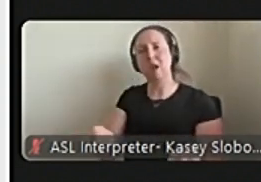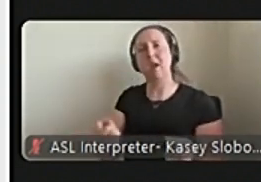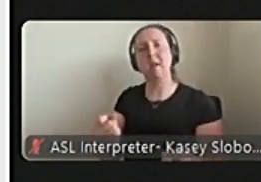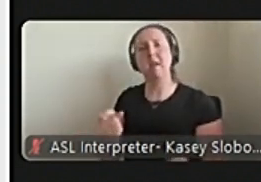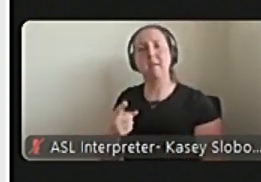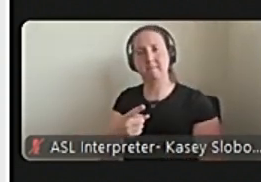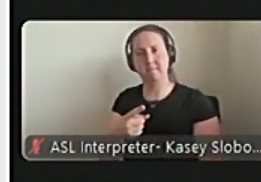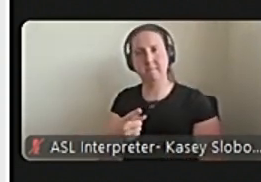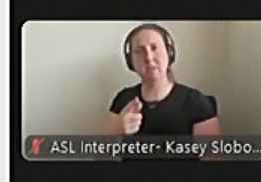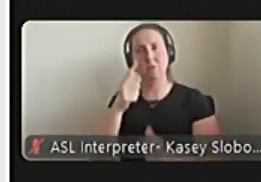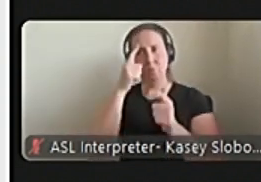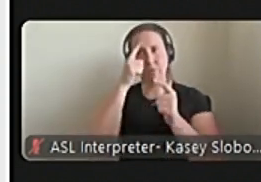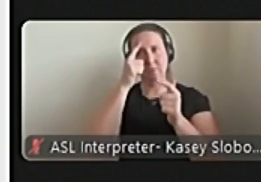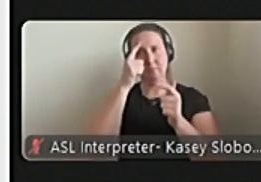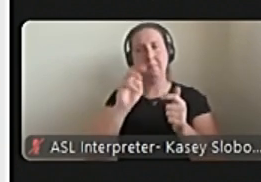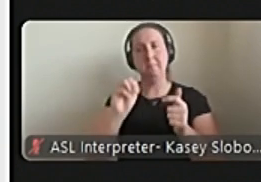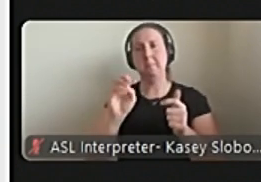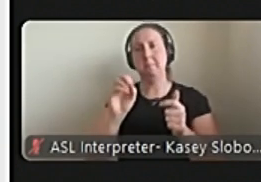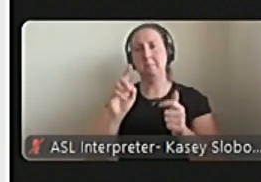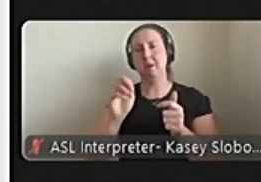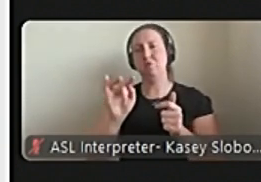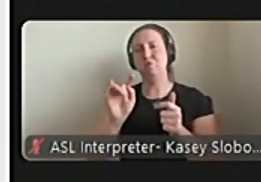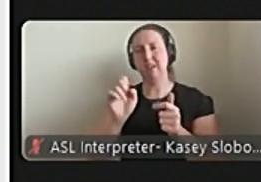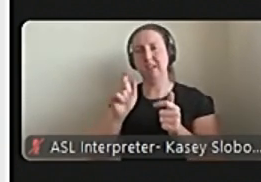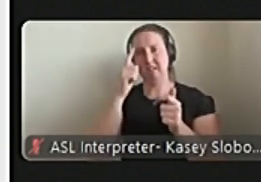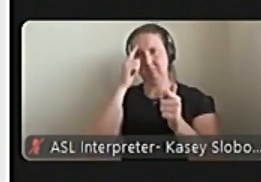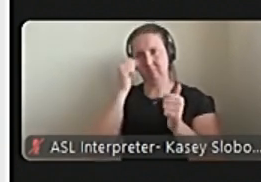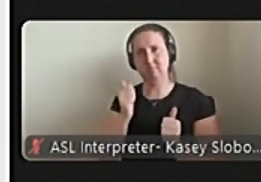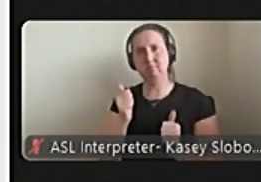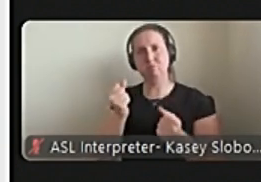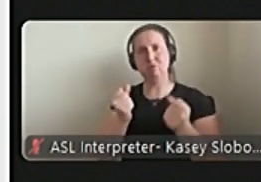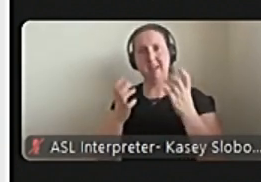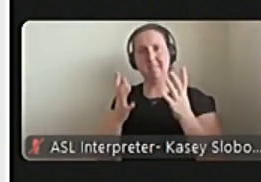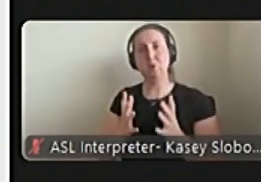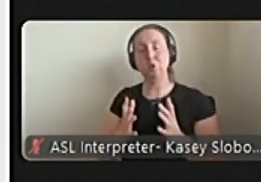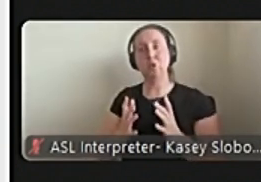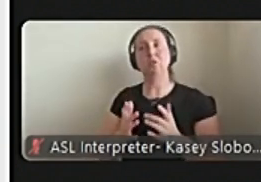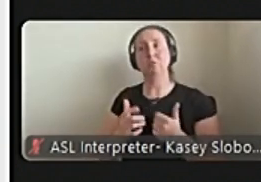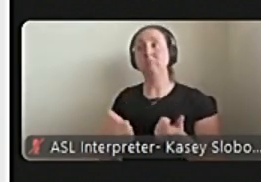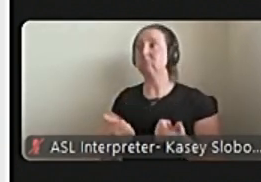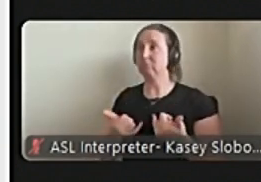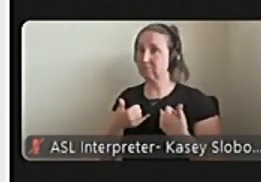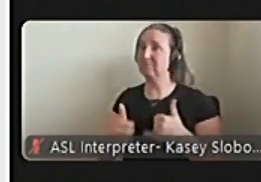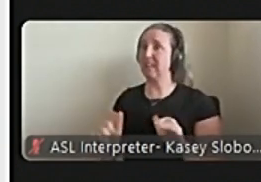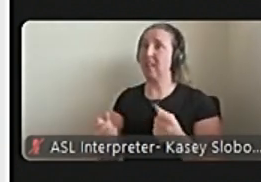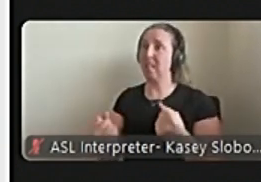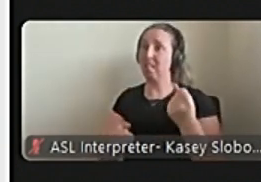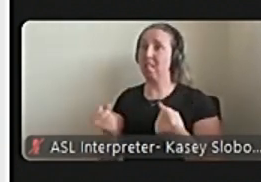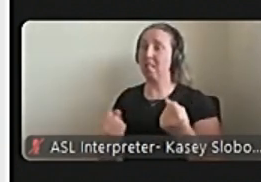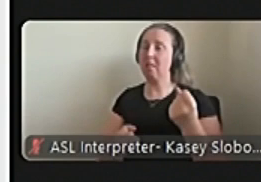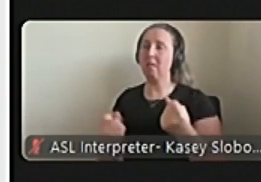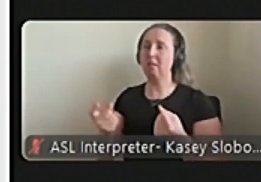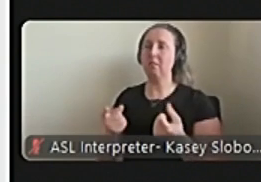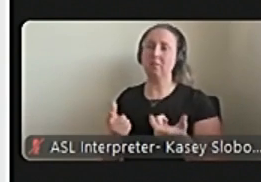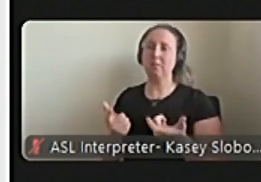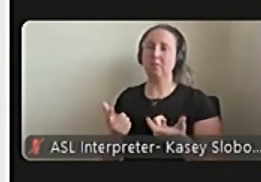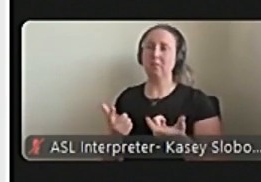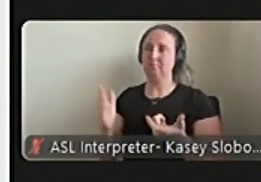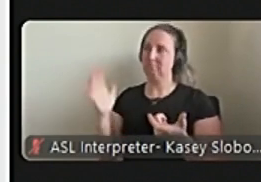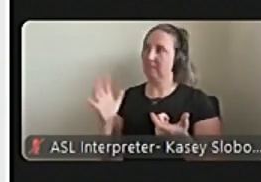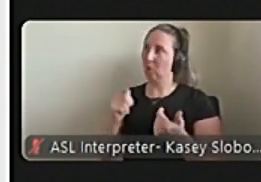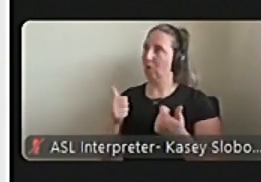be driving as successfully as they once did, like in new places on the interstate during rush